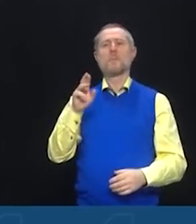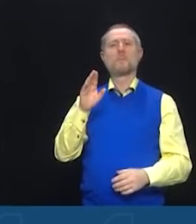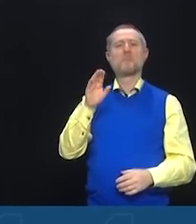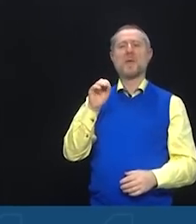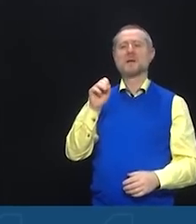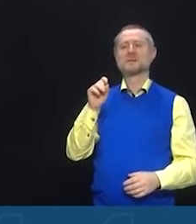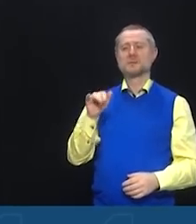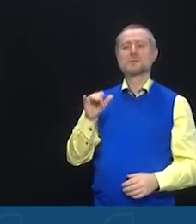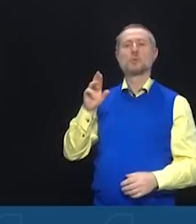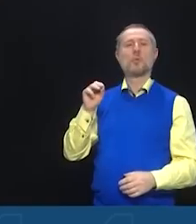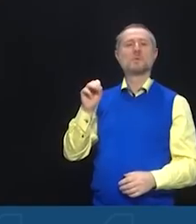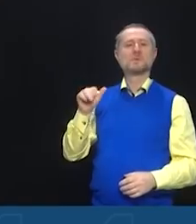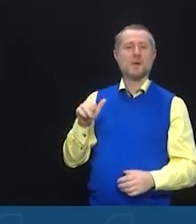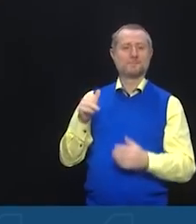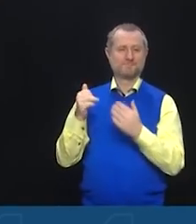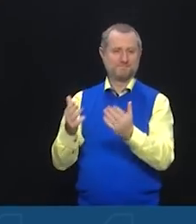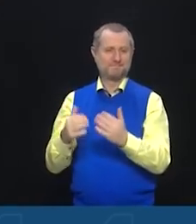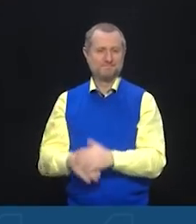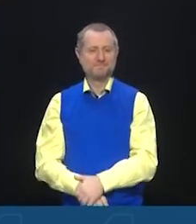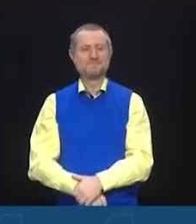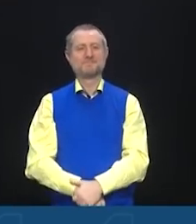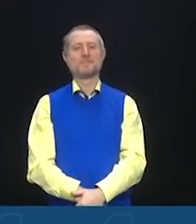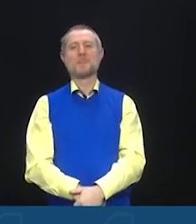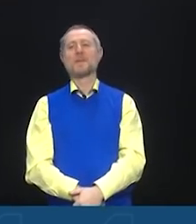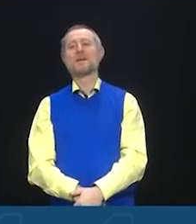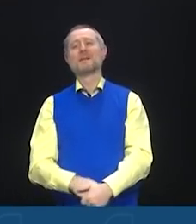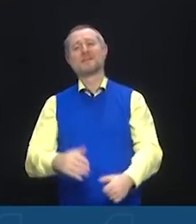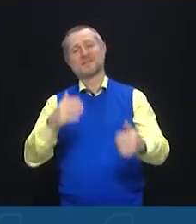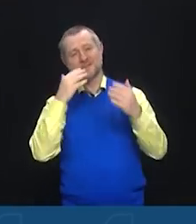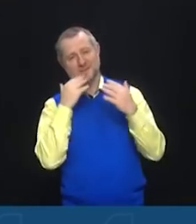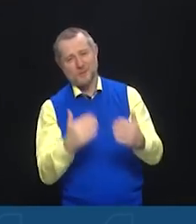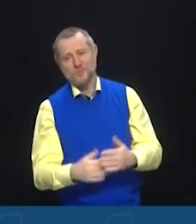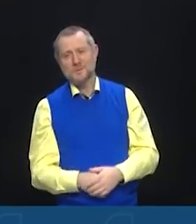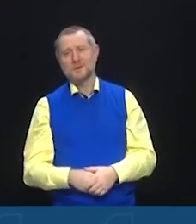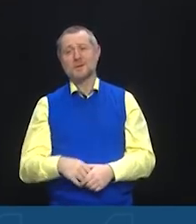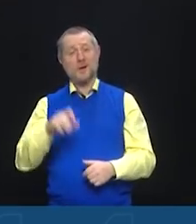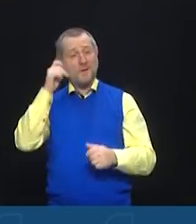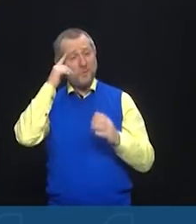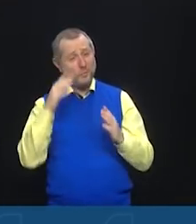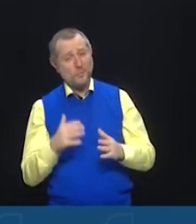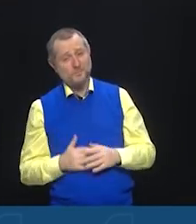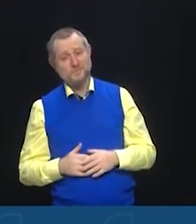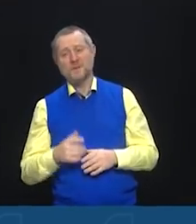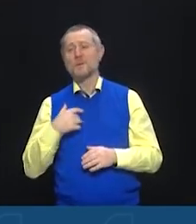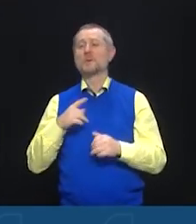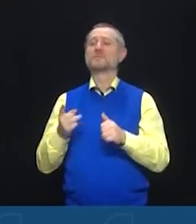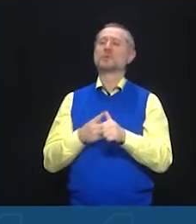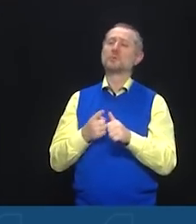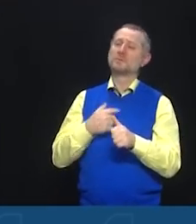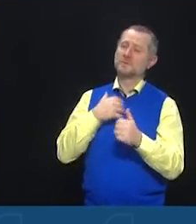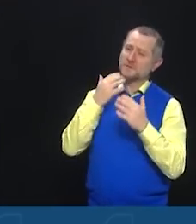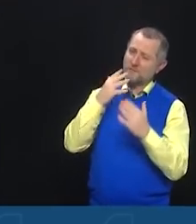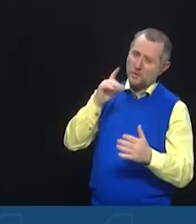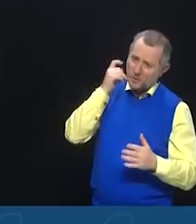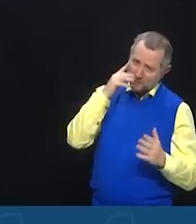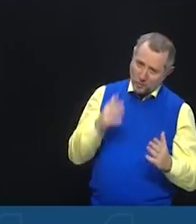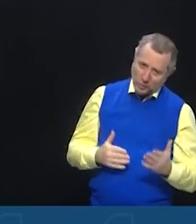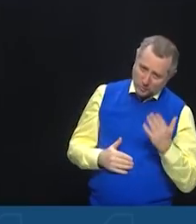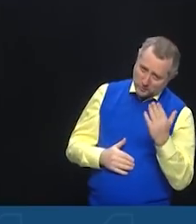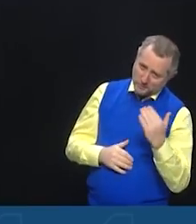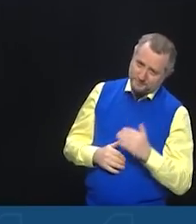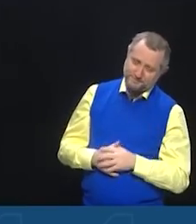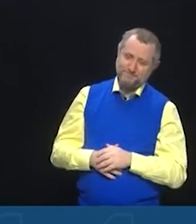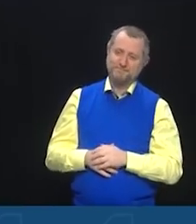remarks. Dr. Rosa? Thank you. Thank you, Governor. First and foremost, I want to thank the Governor and